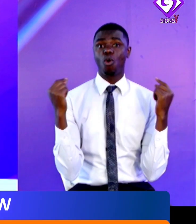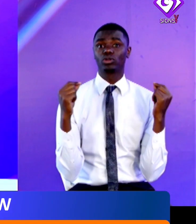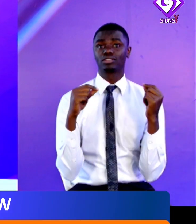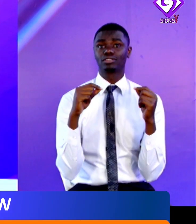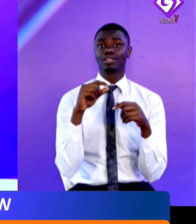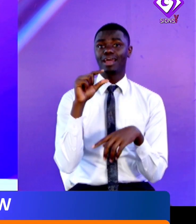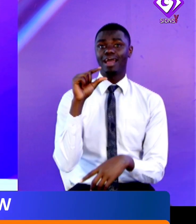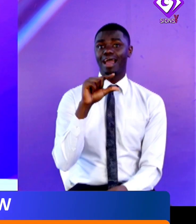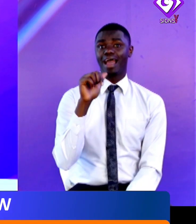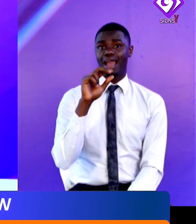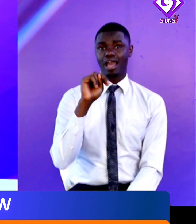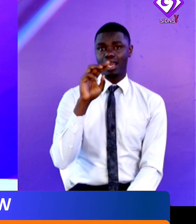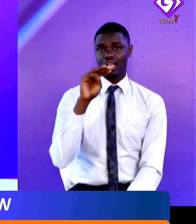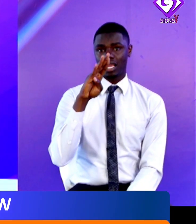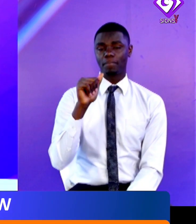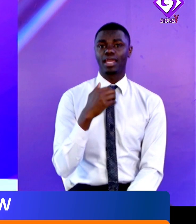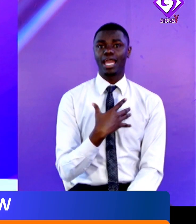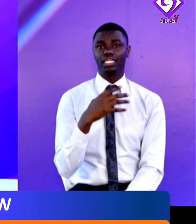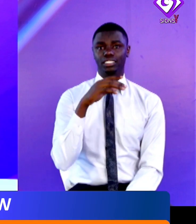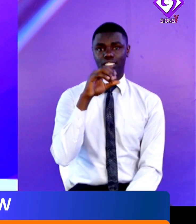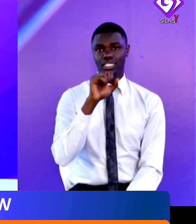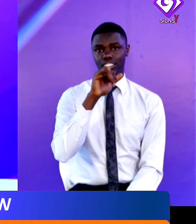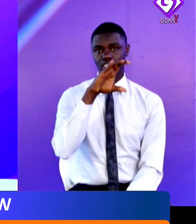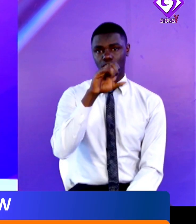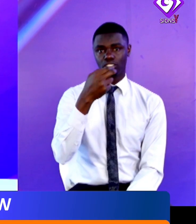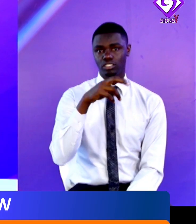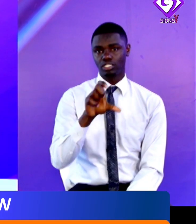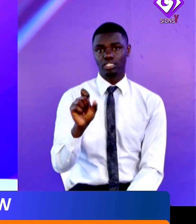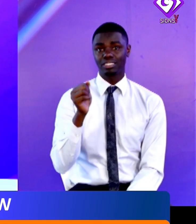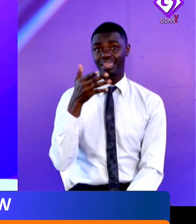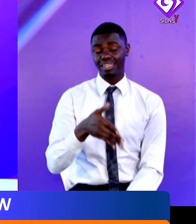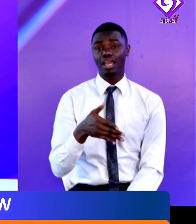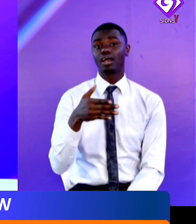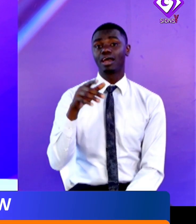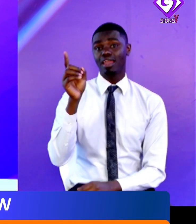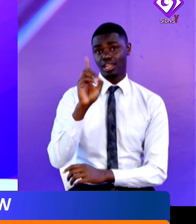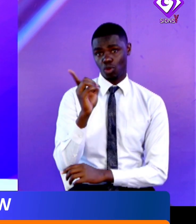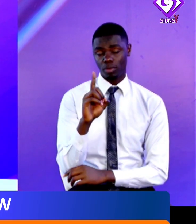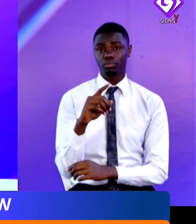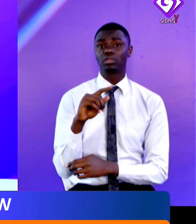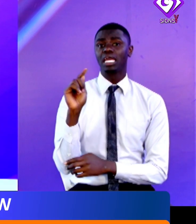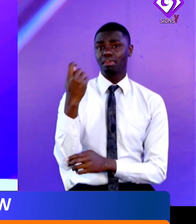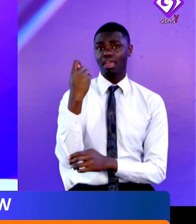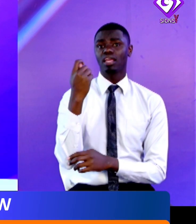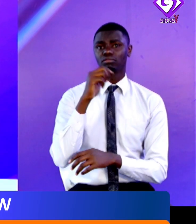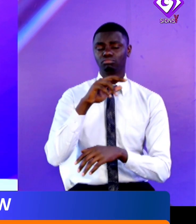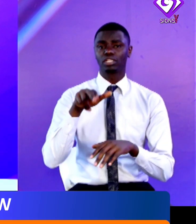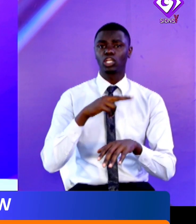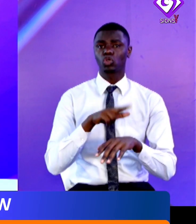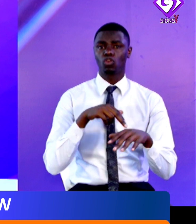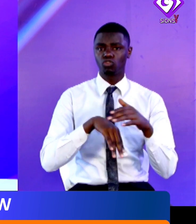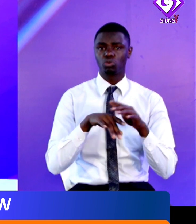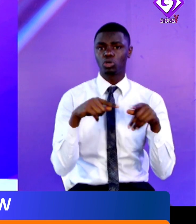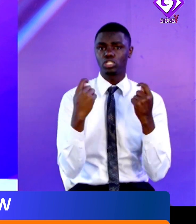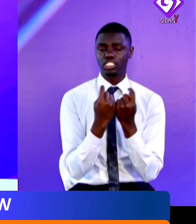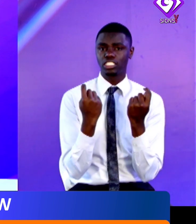and Seychelles in crucial World Cup qualifiers right here in Nairobi. Kenya's national football team, the Harambee Stars, will play their